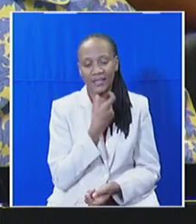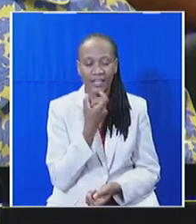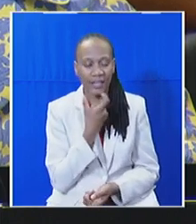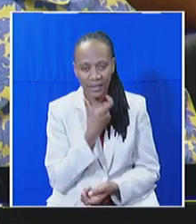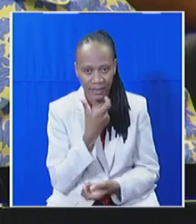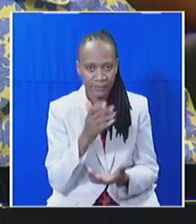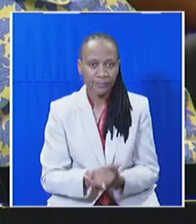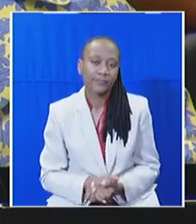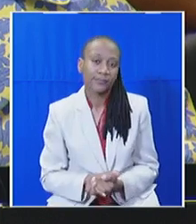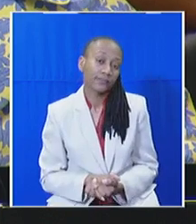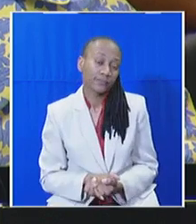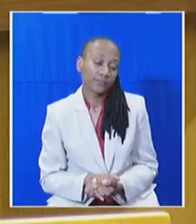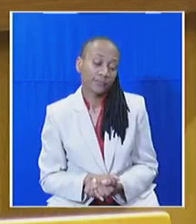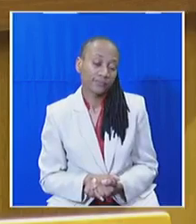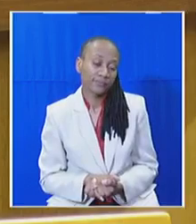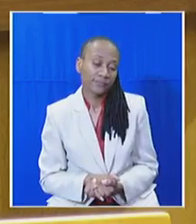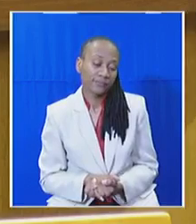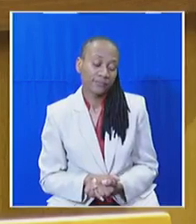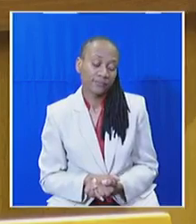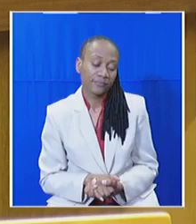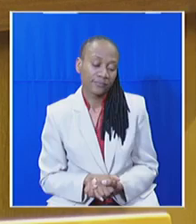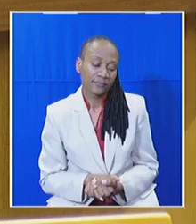Thank you, Honorable Speaker.